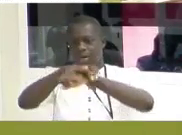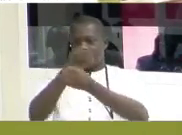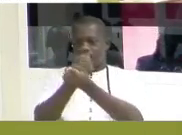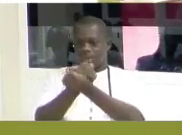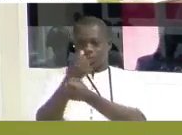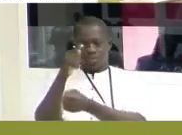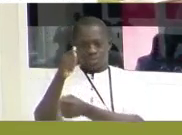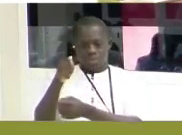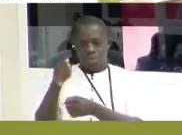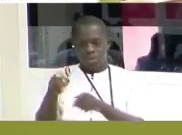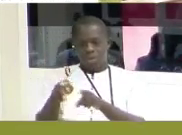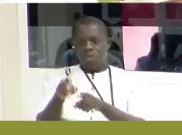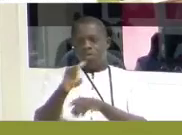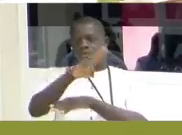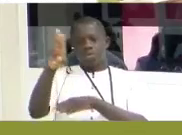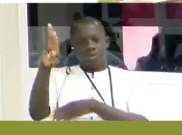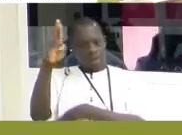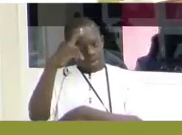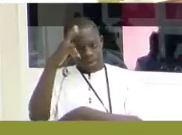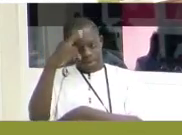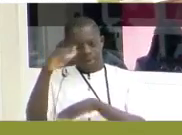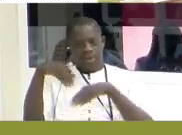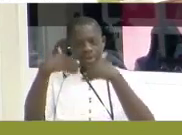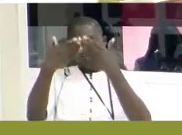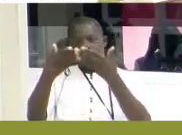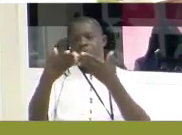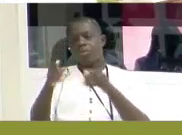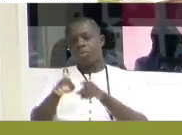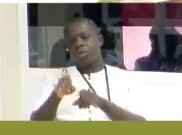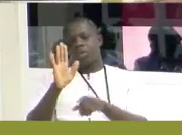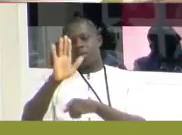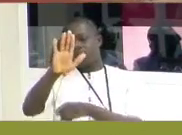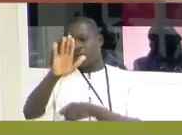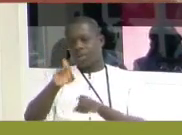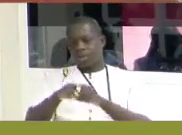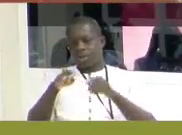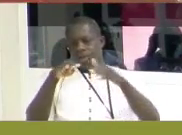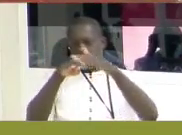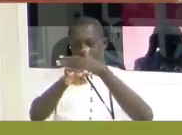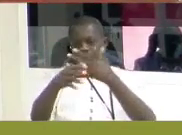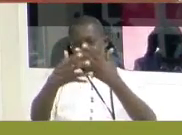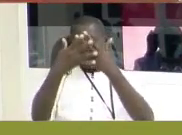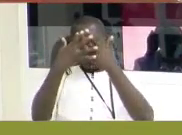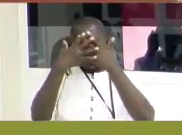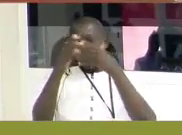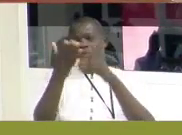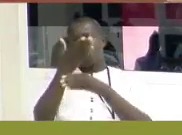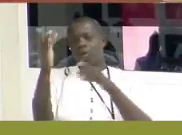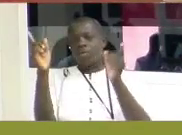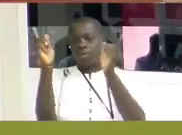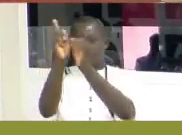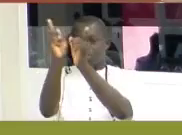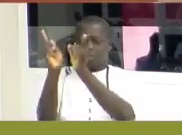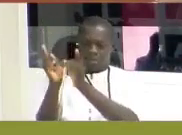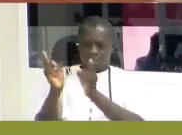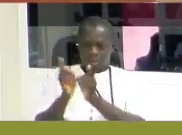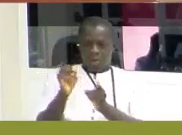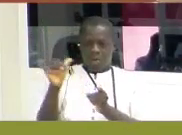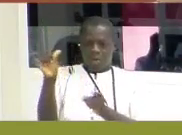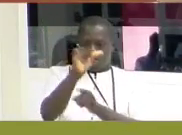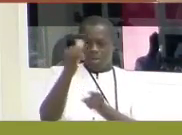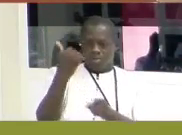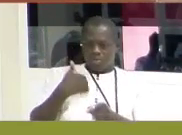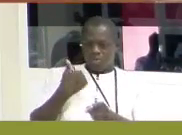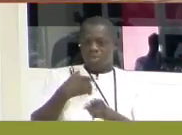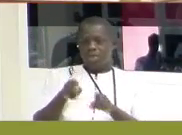given for you being brought to the NIA, and you were later led down to the cells where you met other people. And at that point as well,